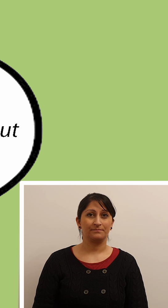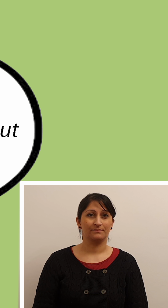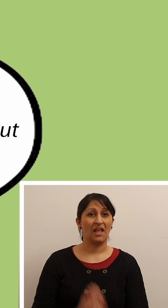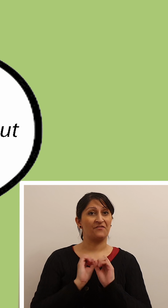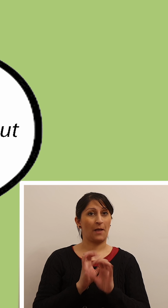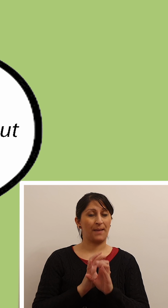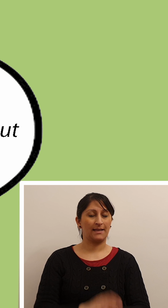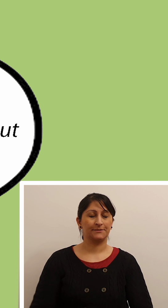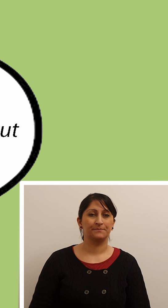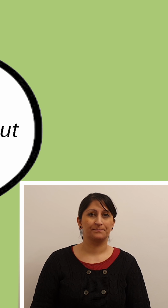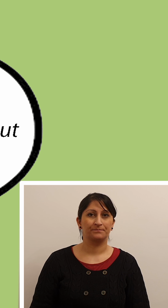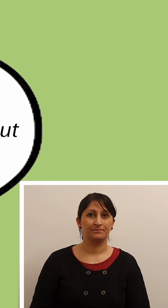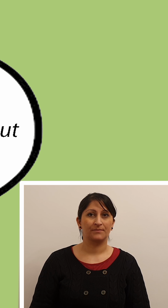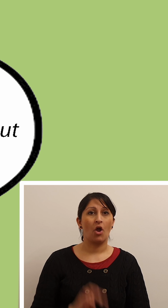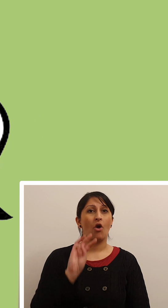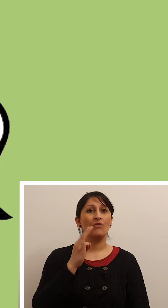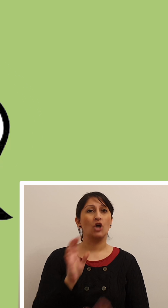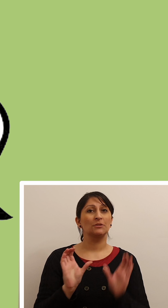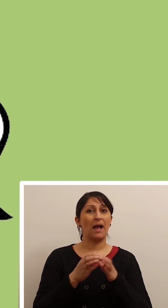fast and cut through the bureaucracy.